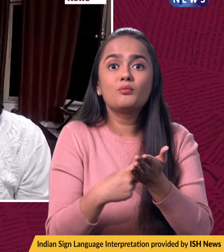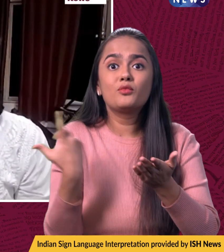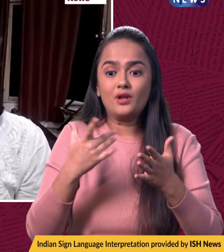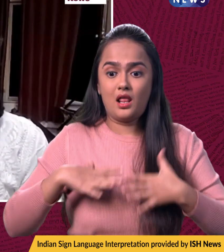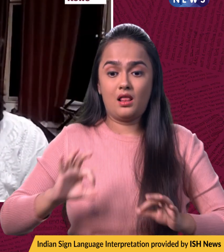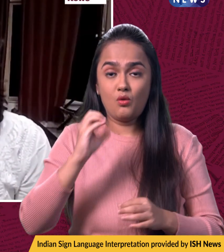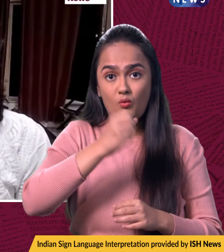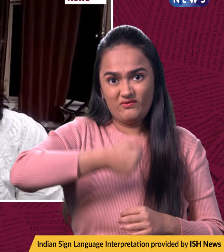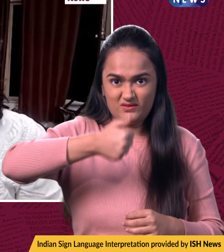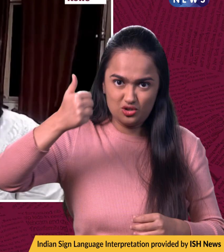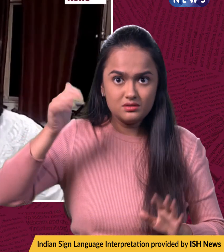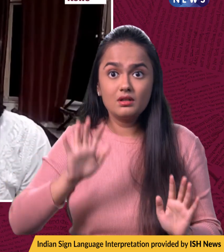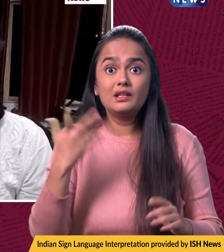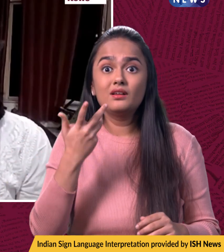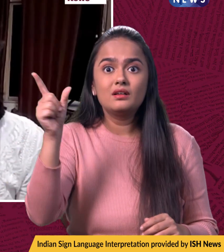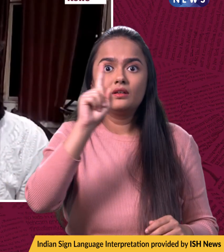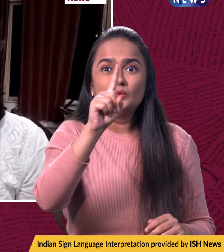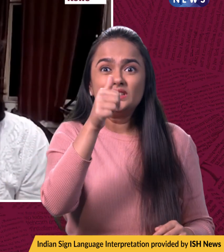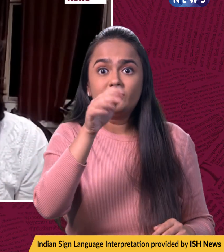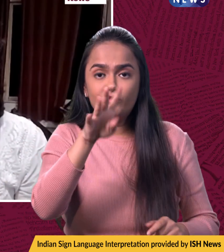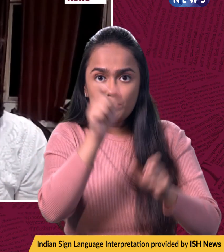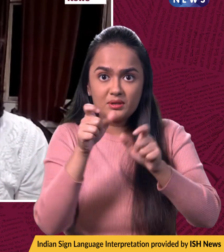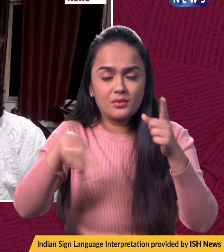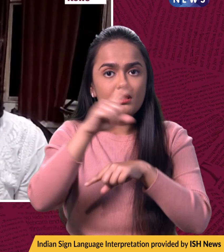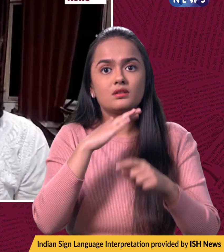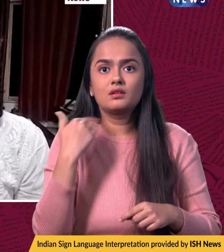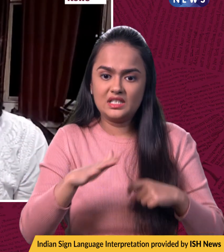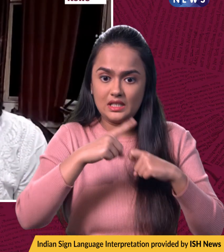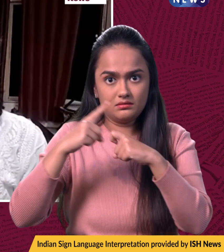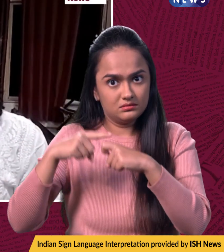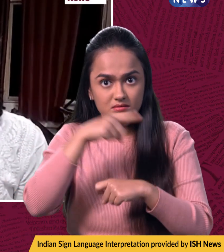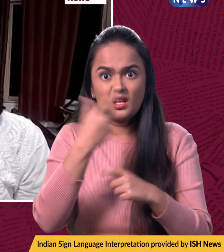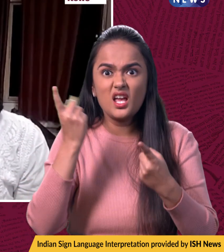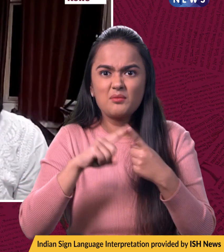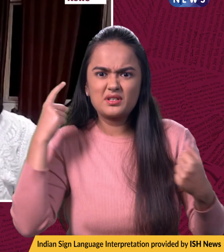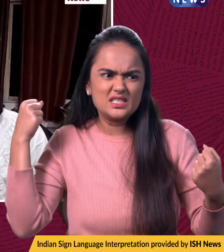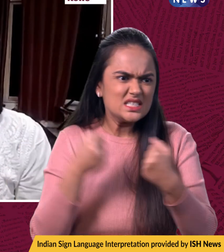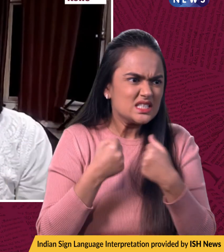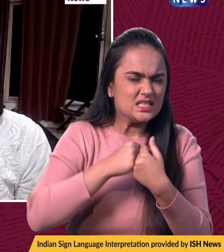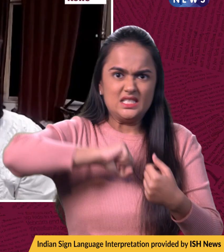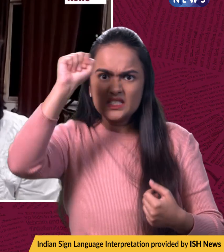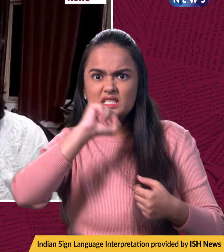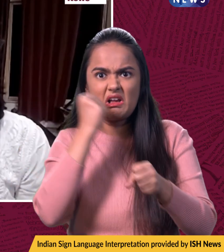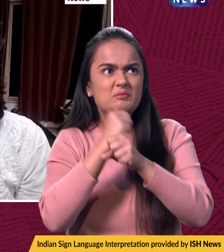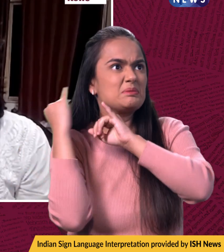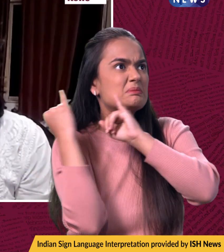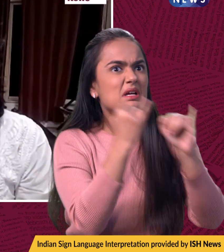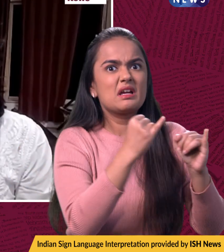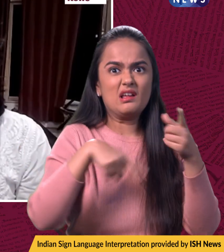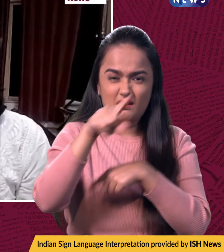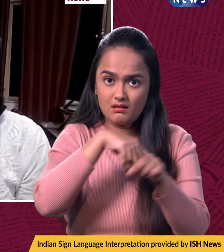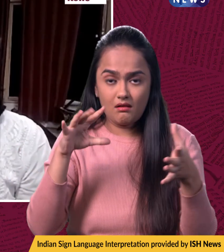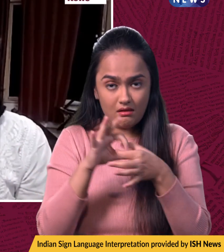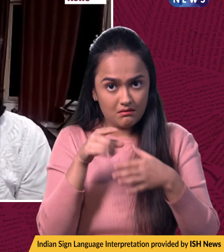citing health officials, at least 164 people have died in Kazakhstan during violent anti-government